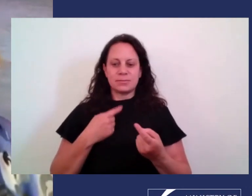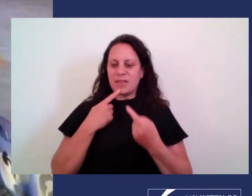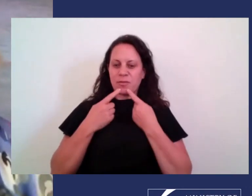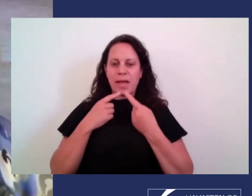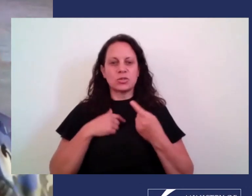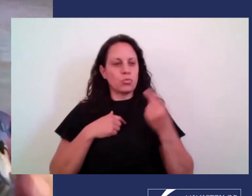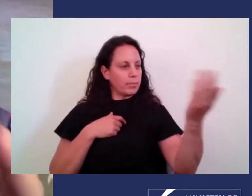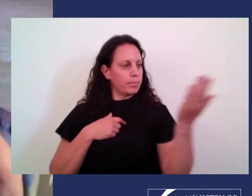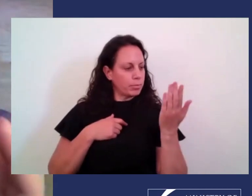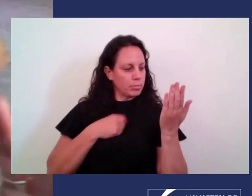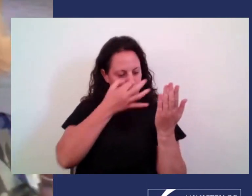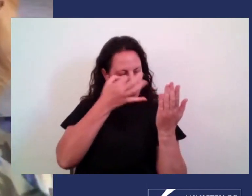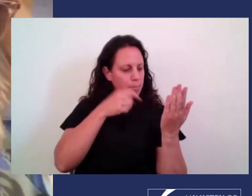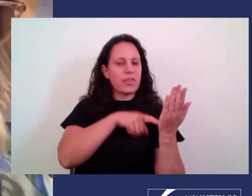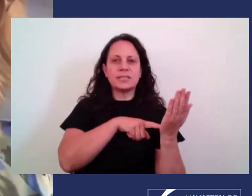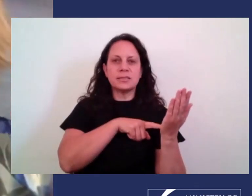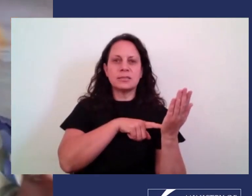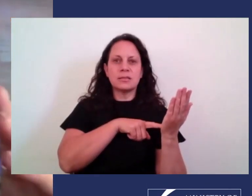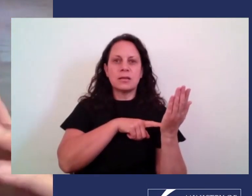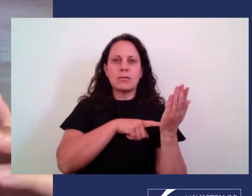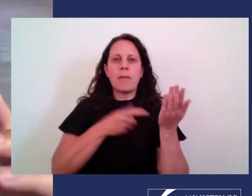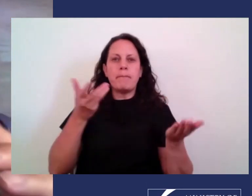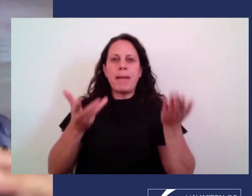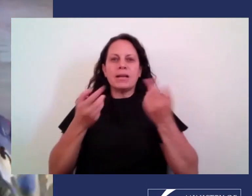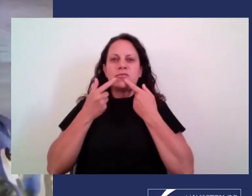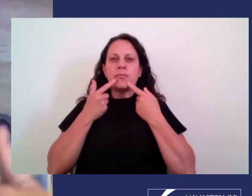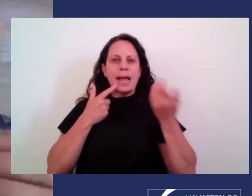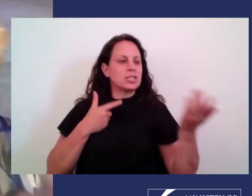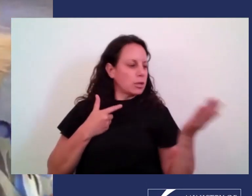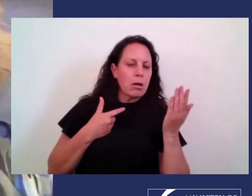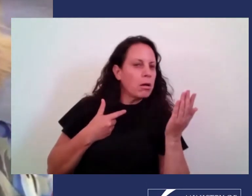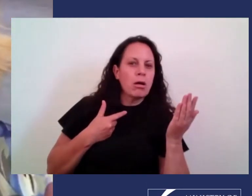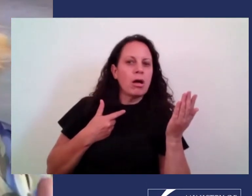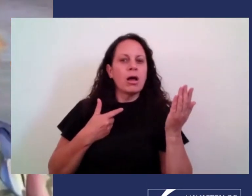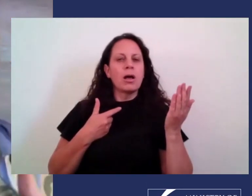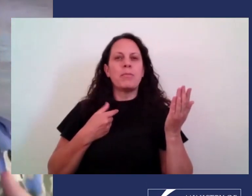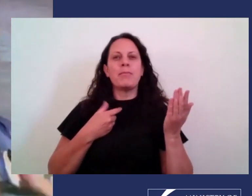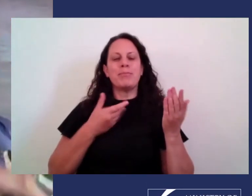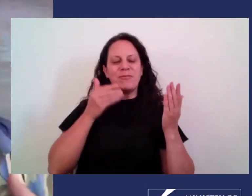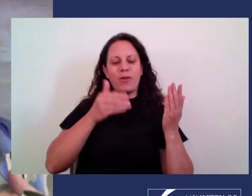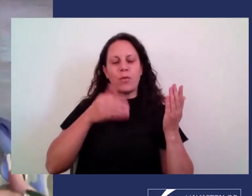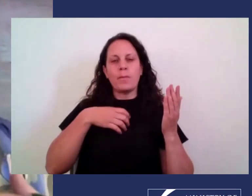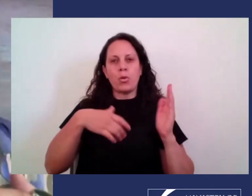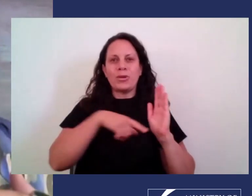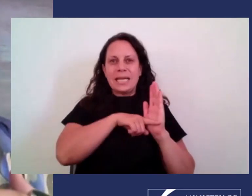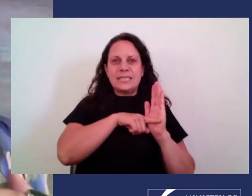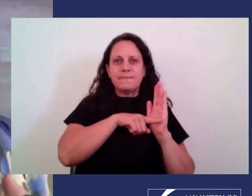even-handed way. We tend to draw into the perhaps more negatively charged,